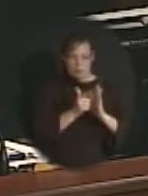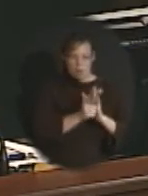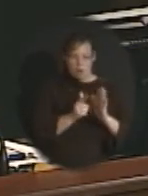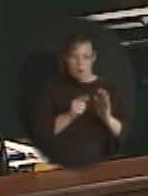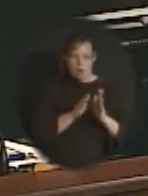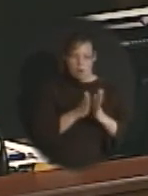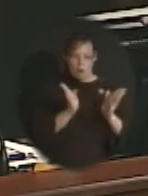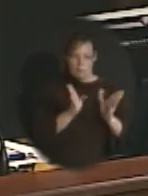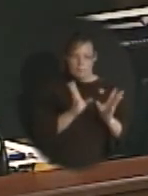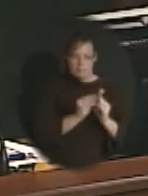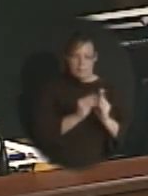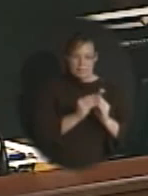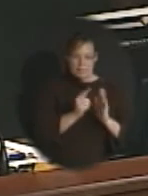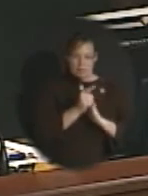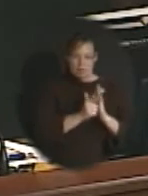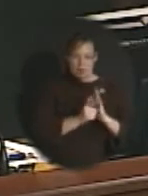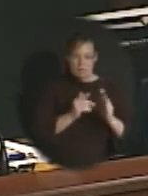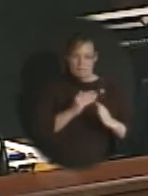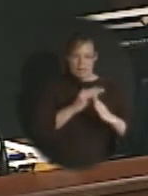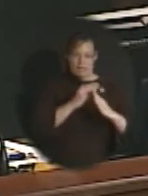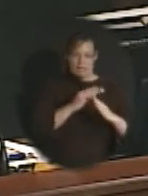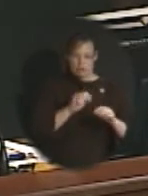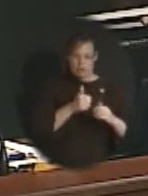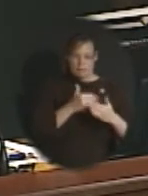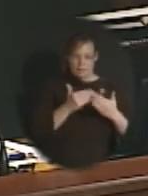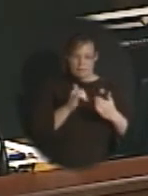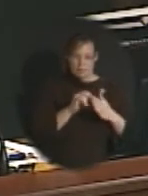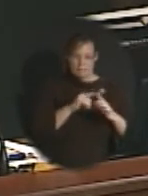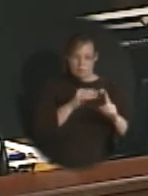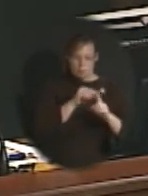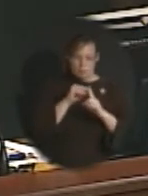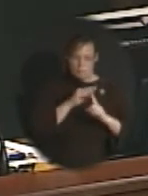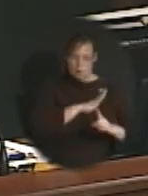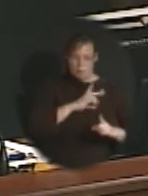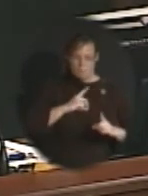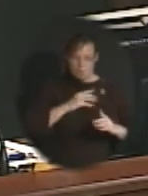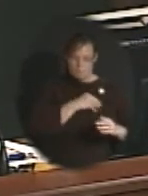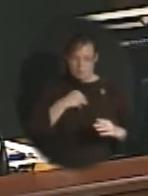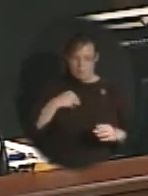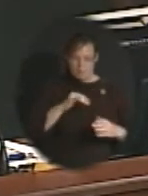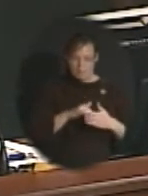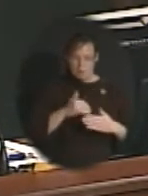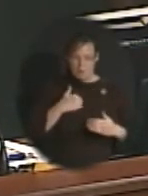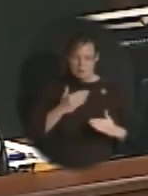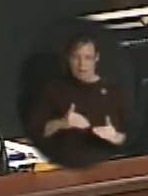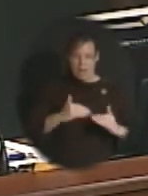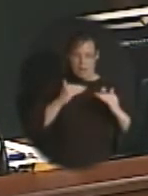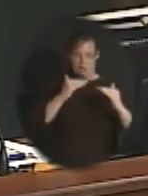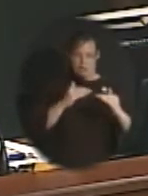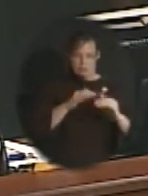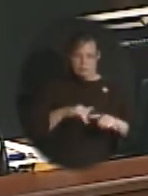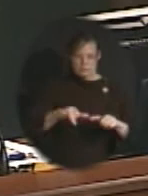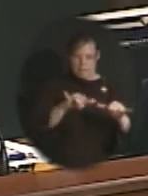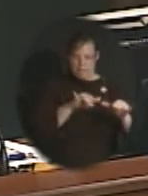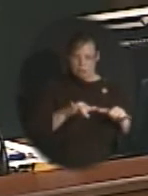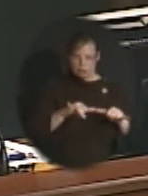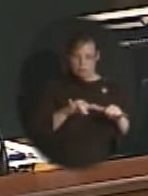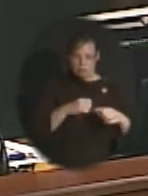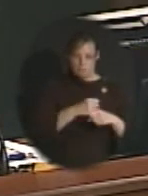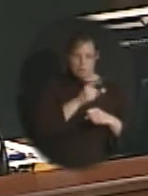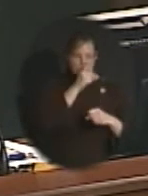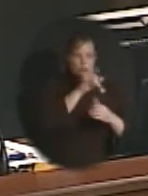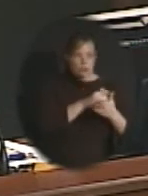law violation or anything like that. But just remind us board members that we're held to a little bit higher standard, just to make